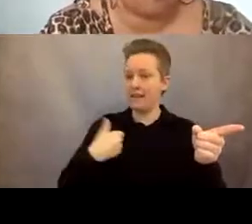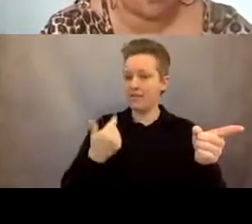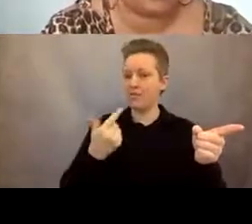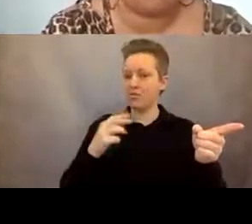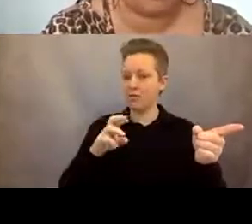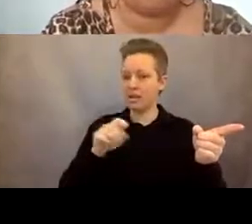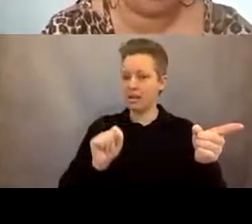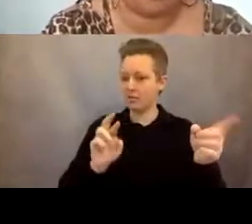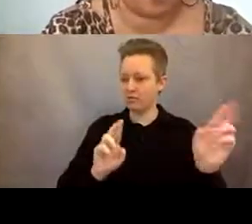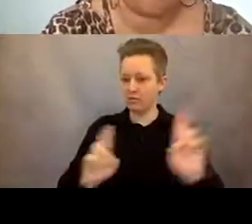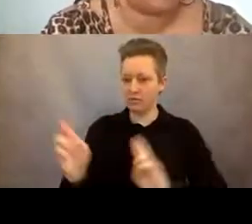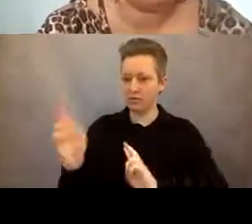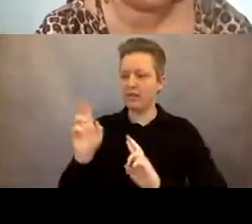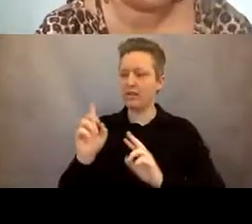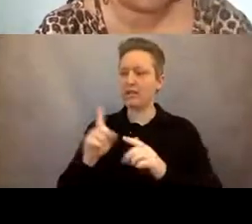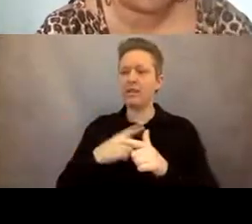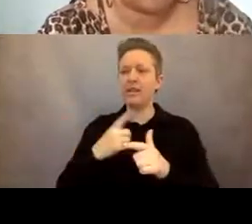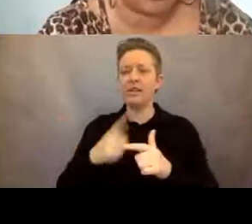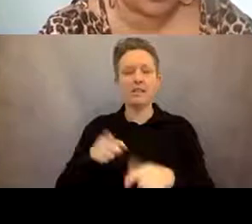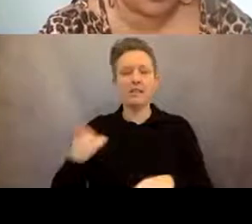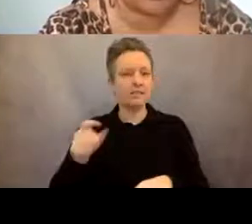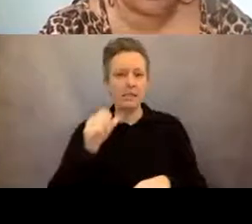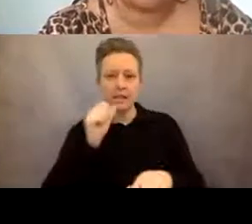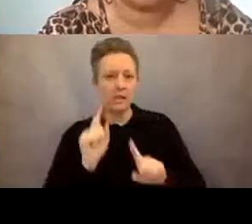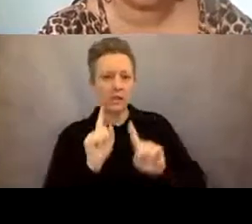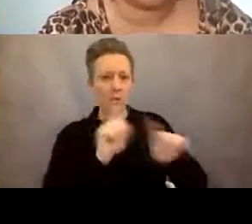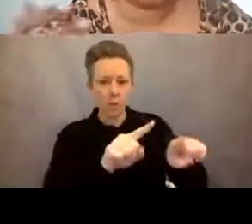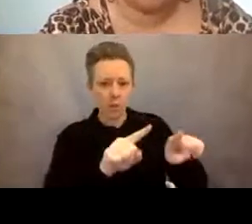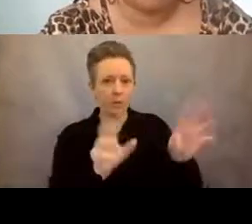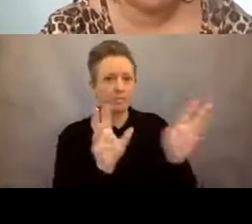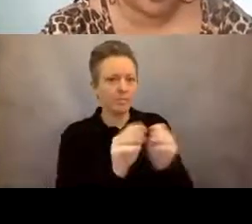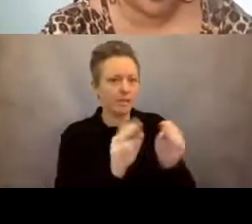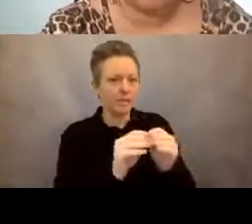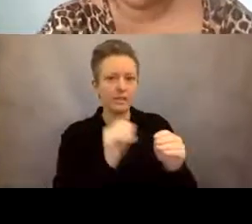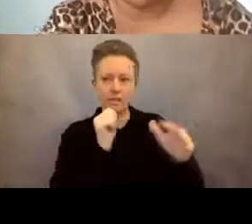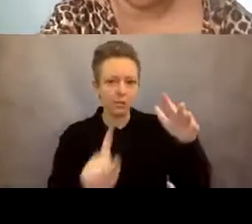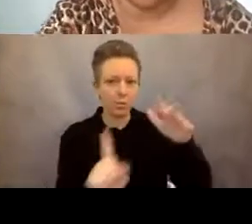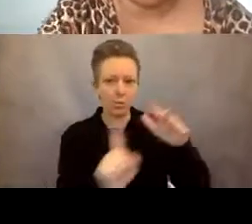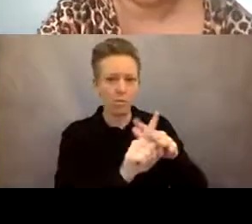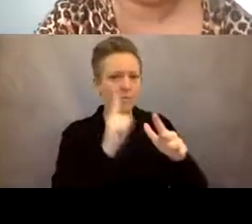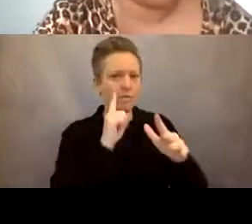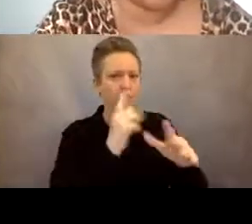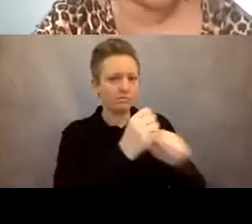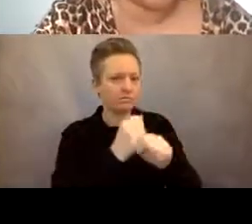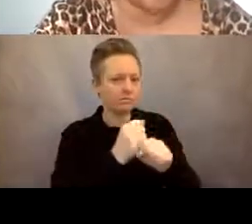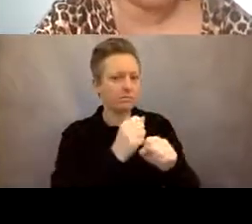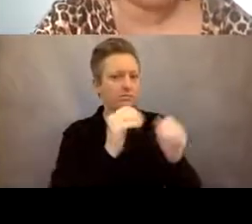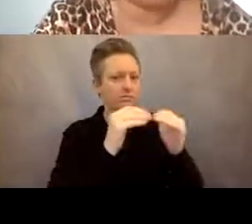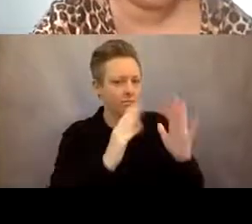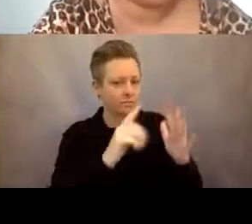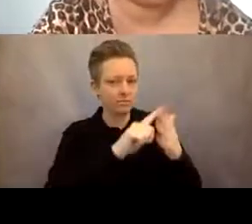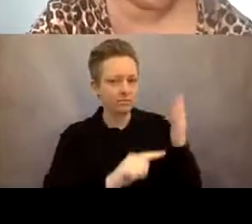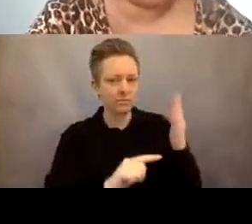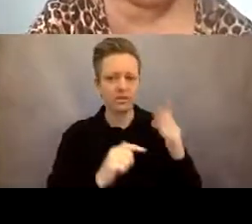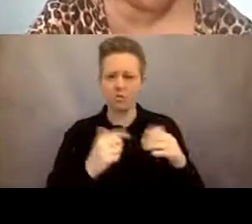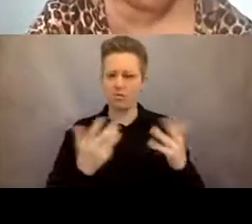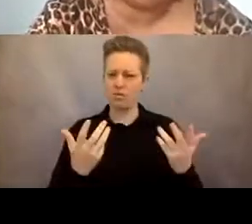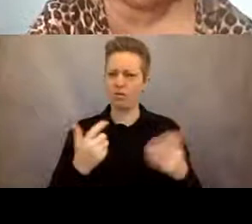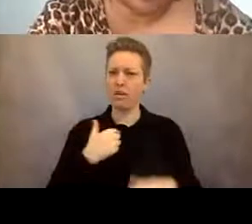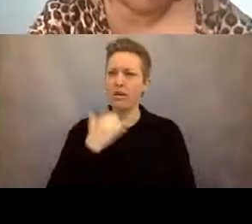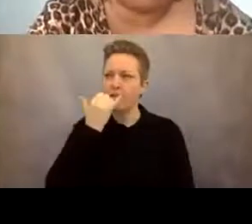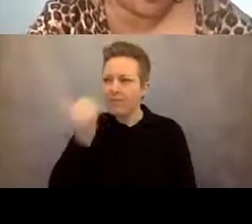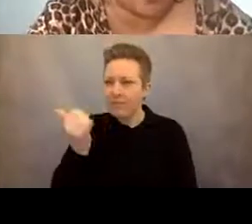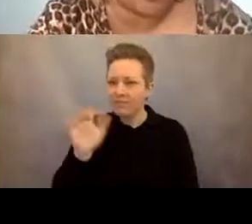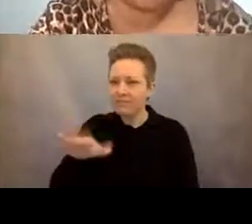Are they not wanting to be in the program? It seems she's uninterested." So when I called her to say, "What's going on? You were really excited about this. We have a plan.